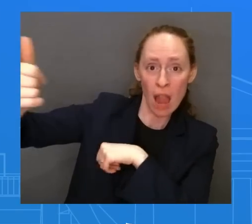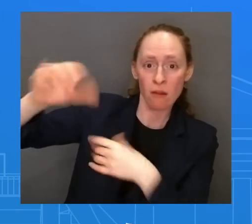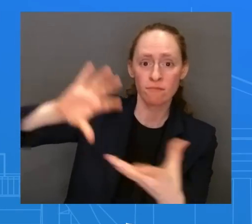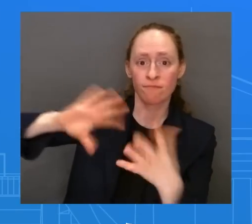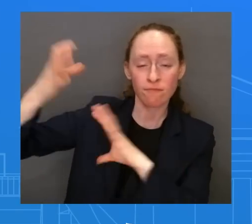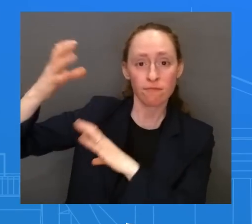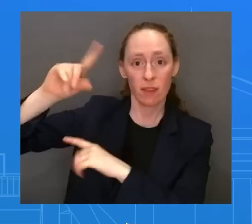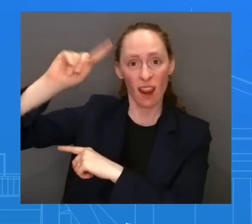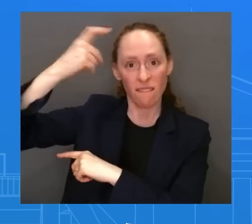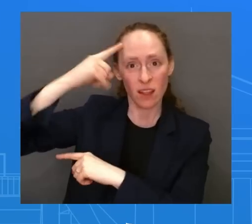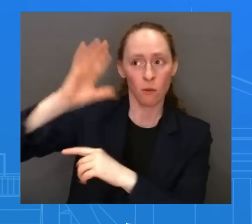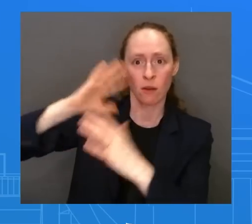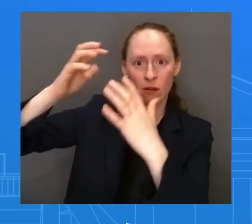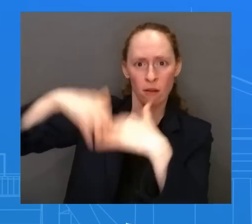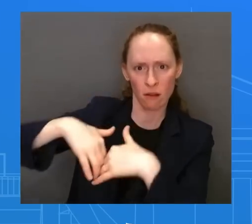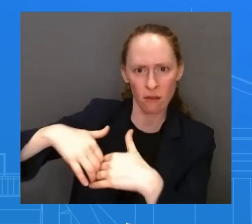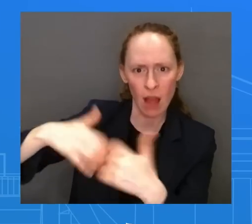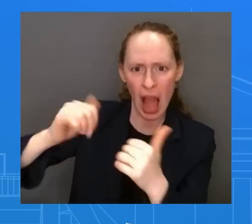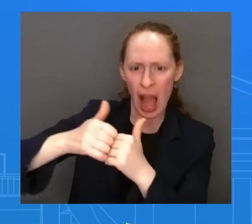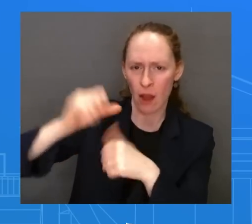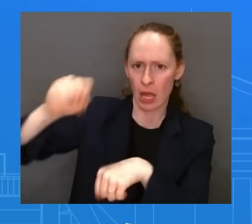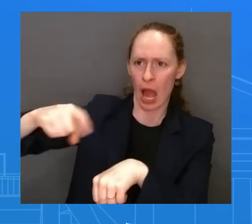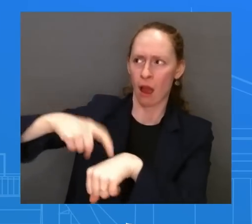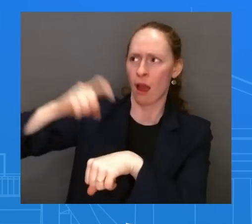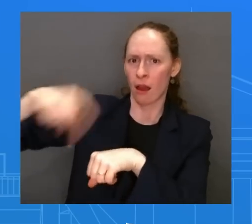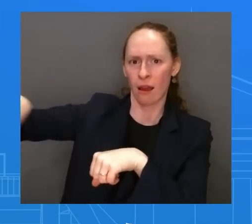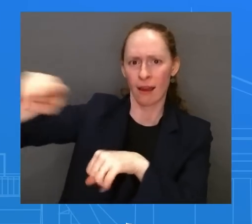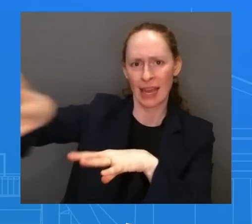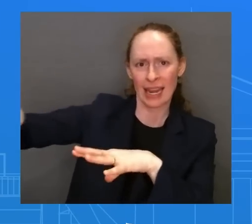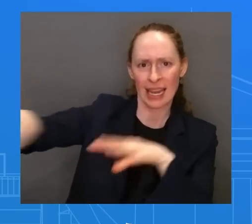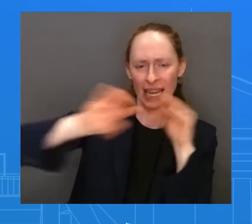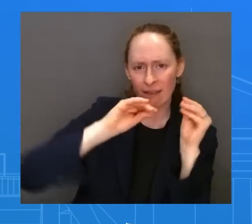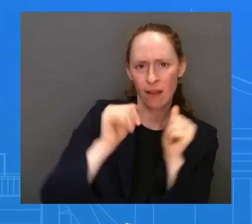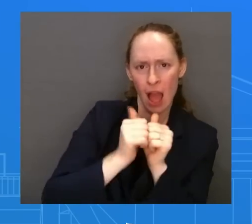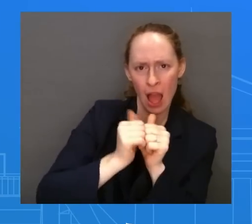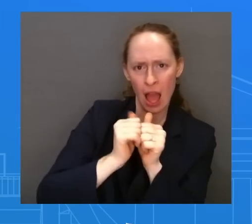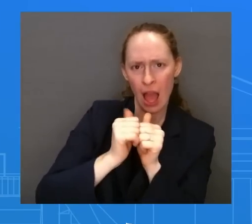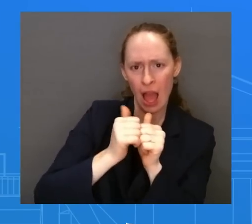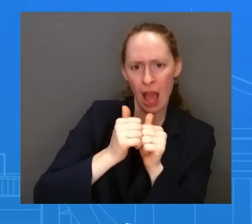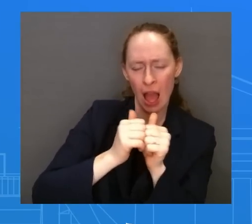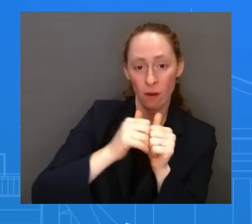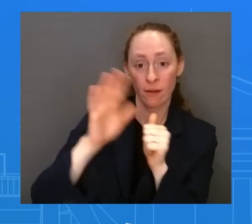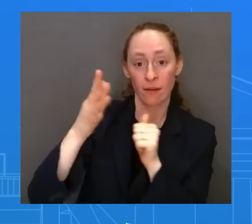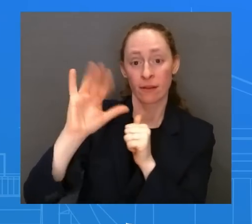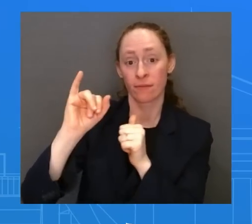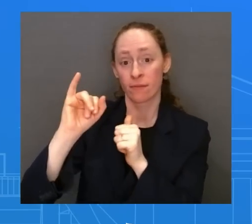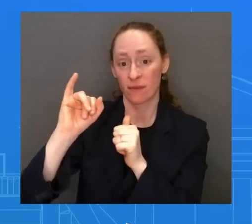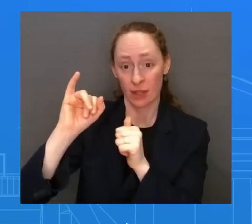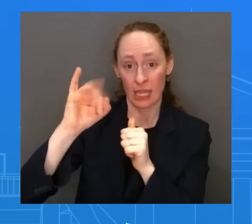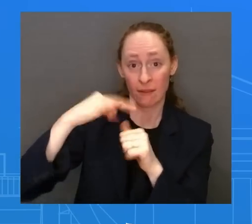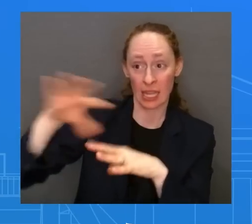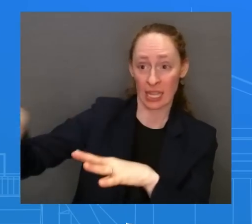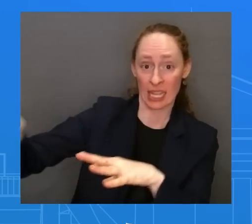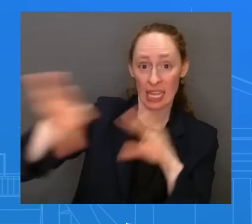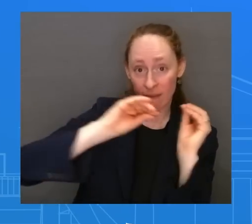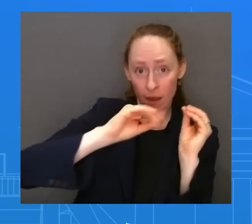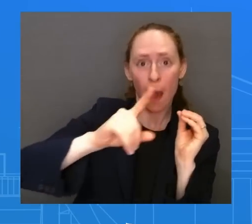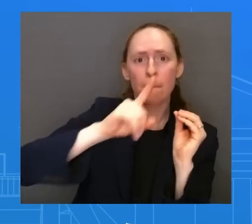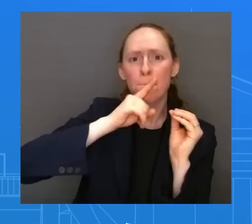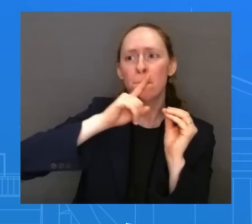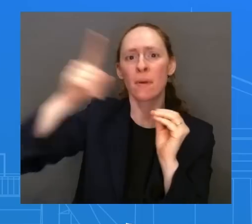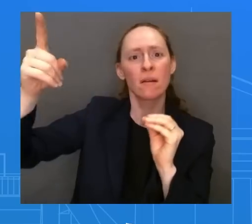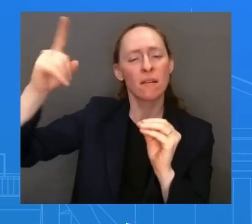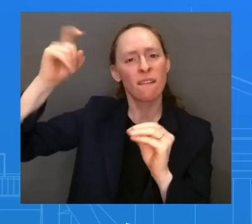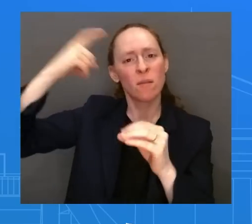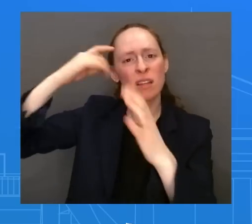very government you're trying to support that's a tough balance to strike and it's different in every single case and as I said we learned from Afghanistan and